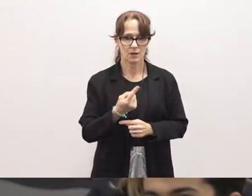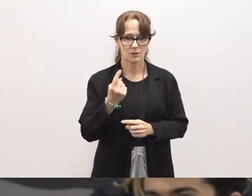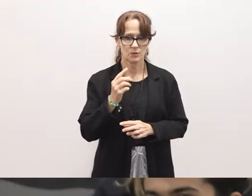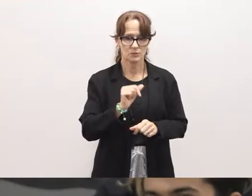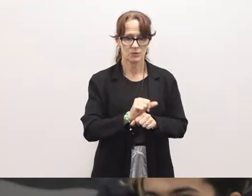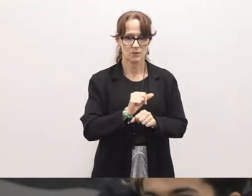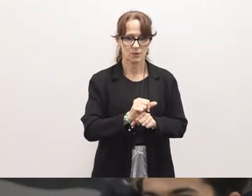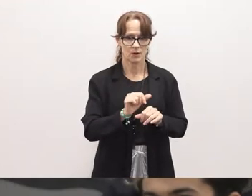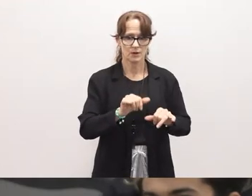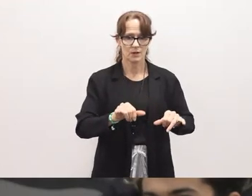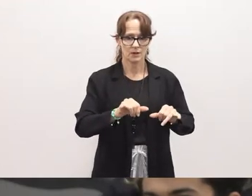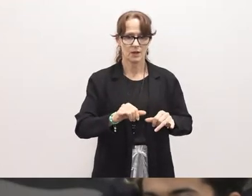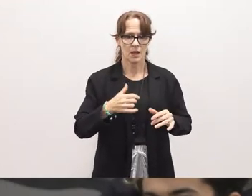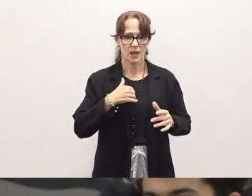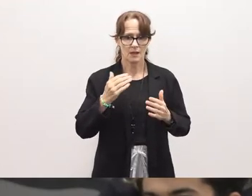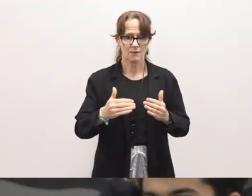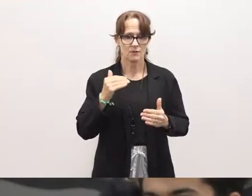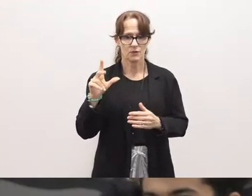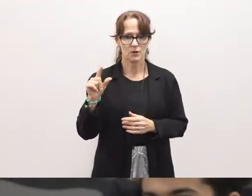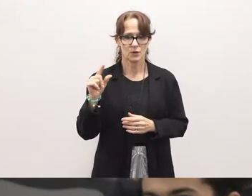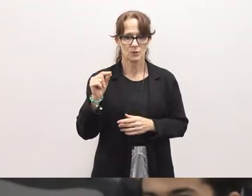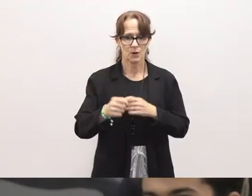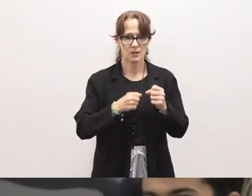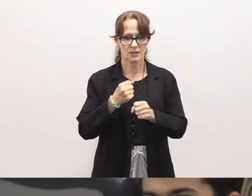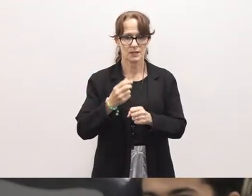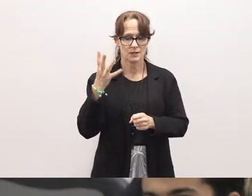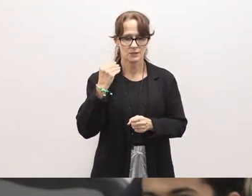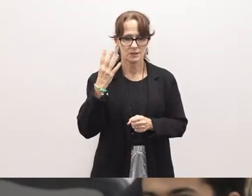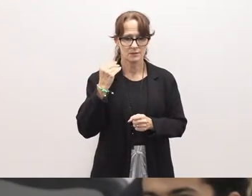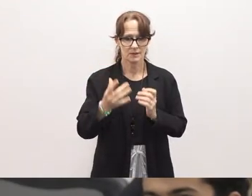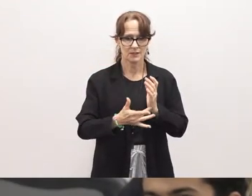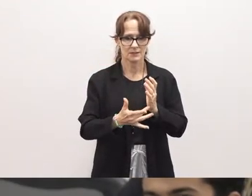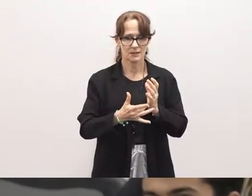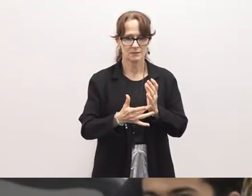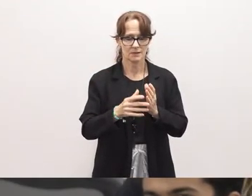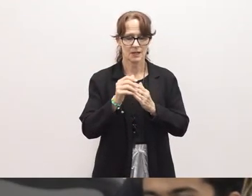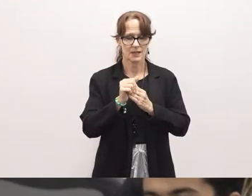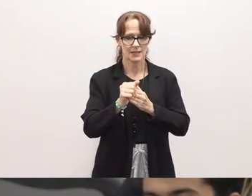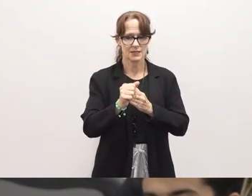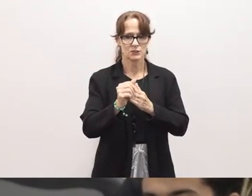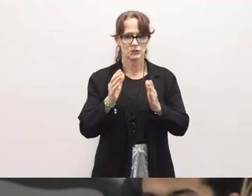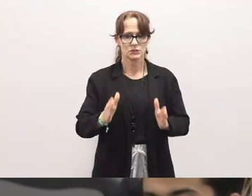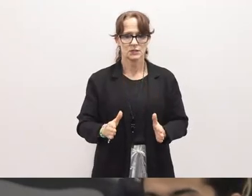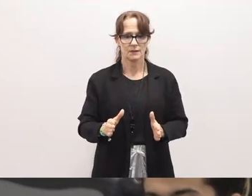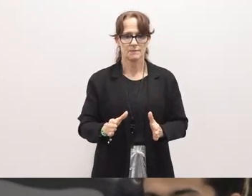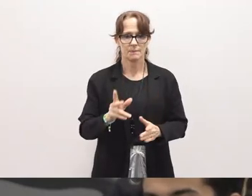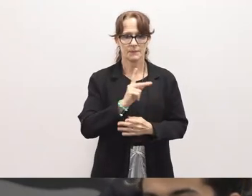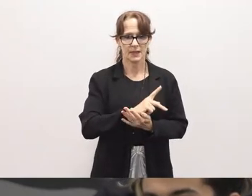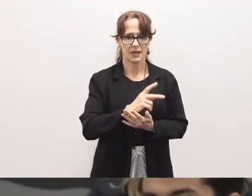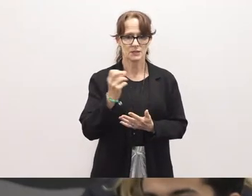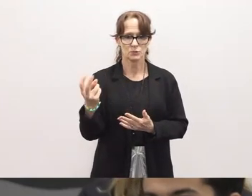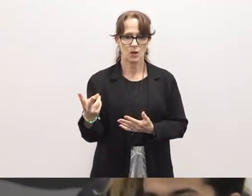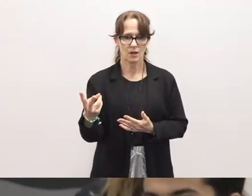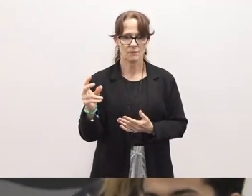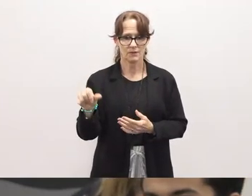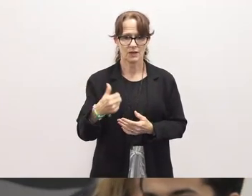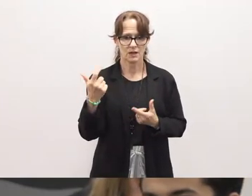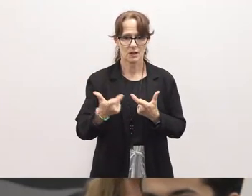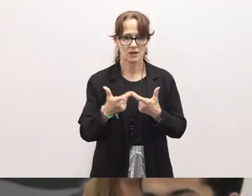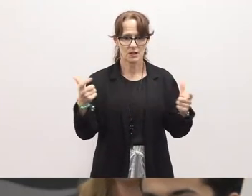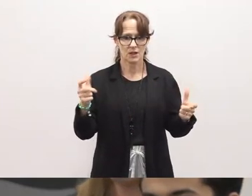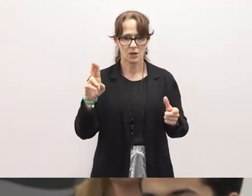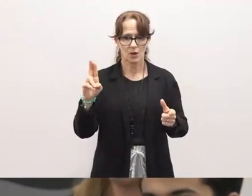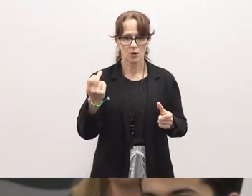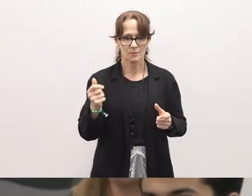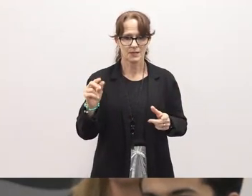work. I do have over 20 years of experience in technology leadership in K-12 in other large urban